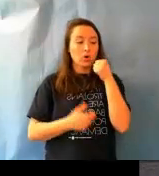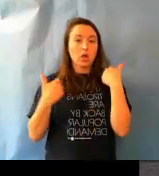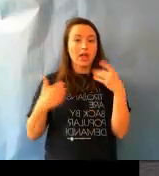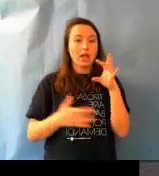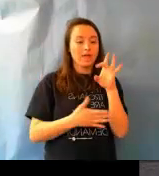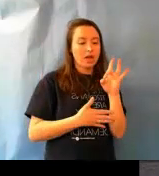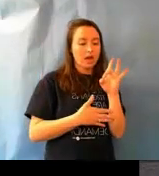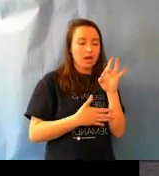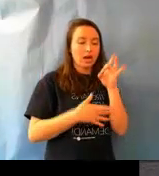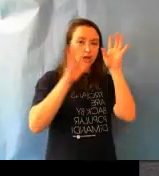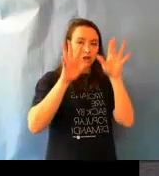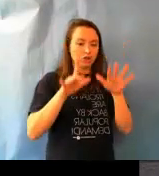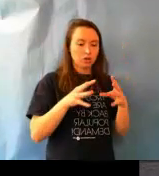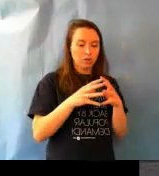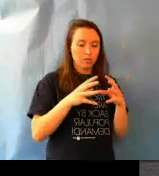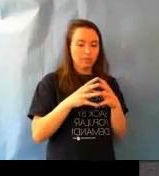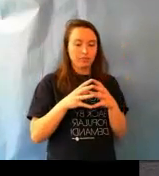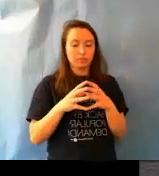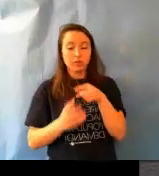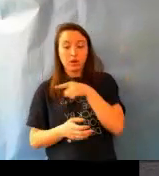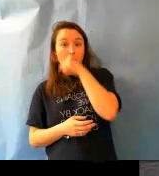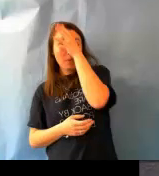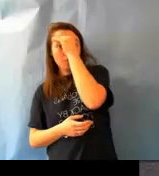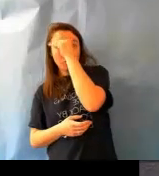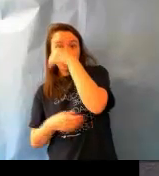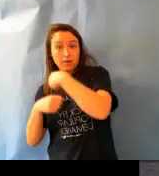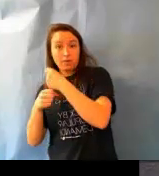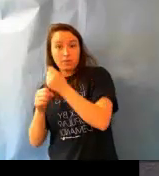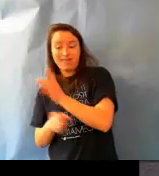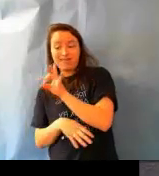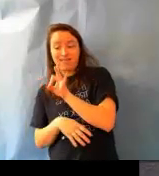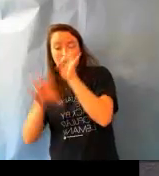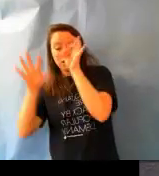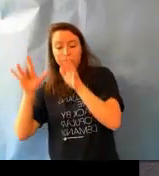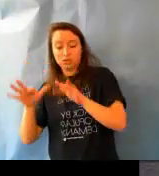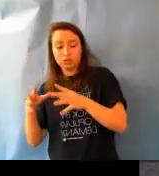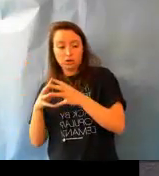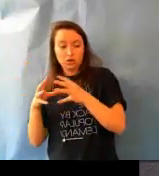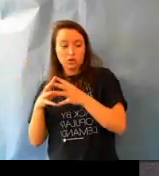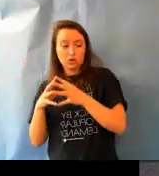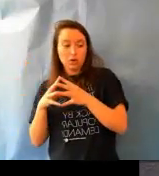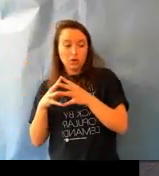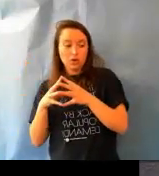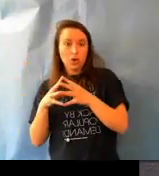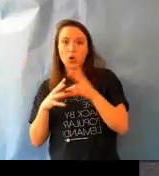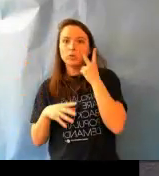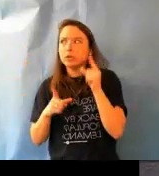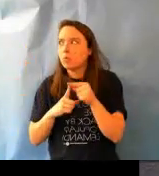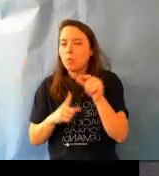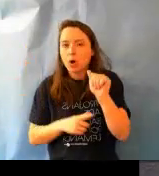8 snowballs. Max also made 8 snowballs. There's one of our sight words